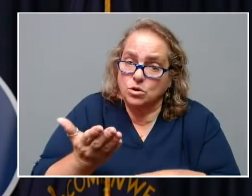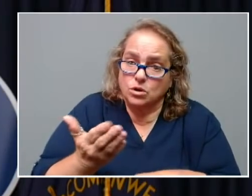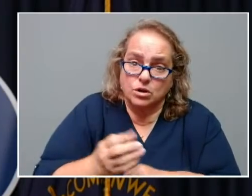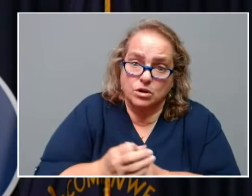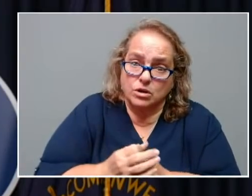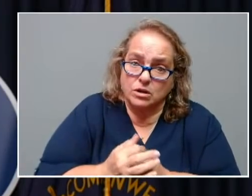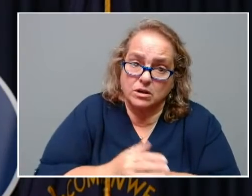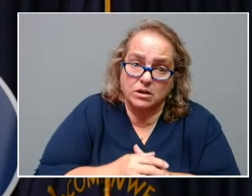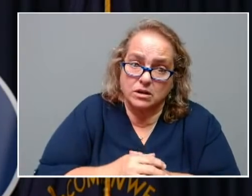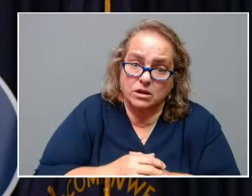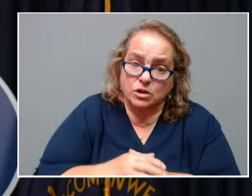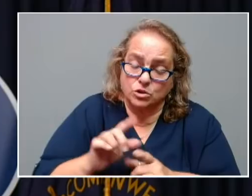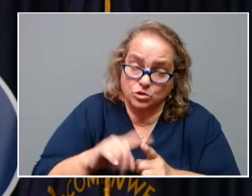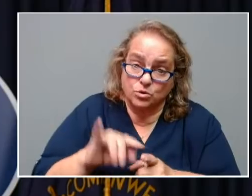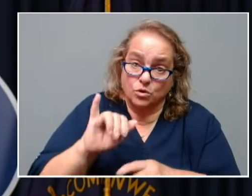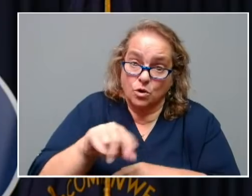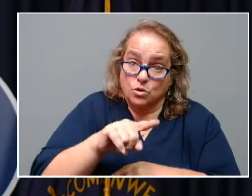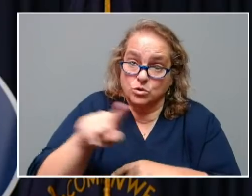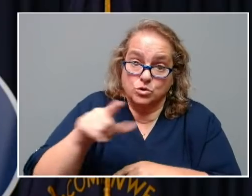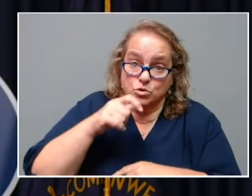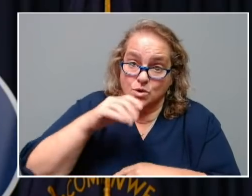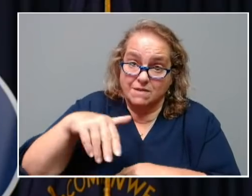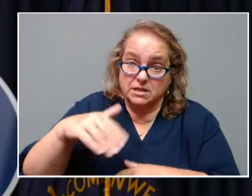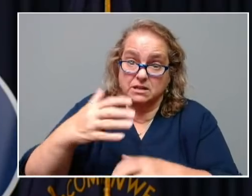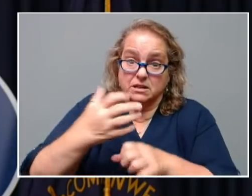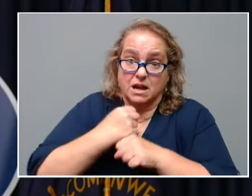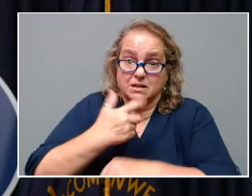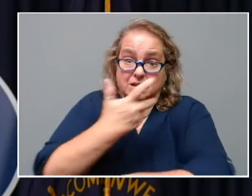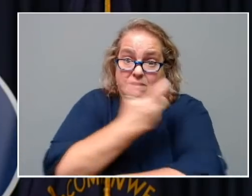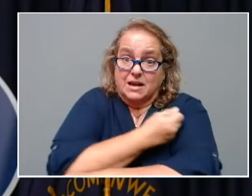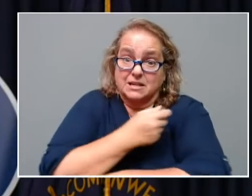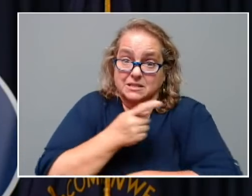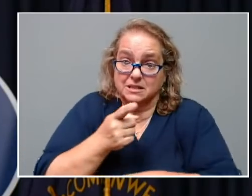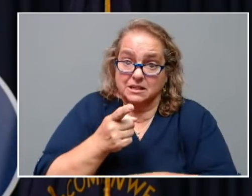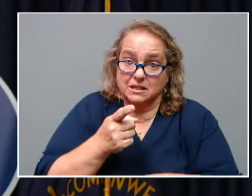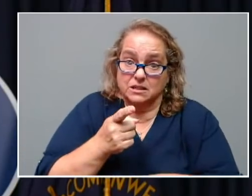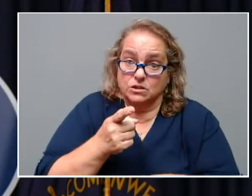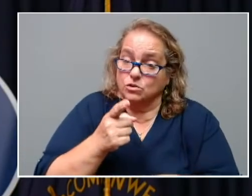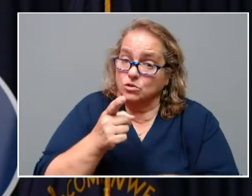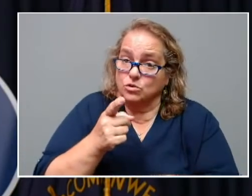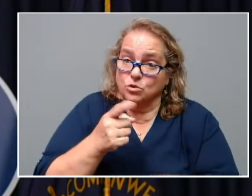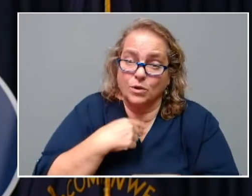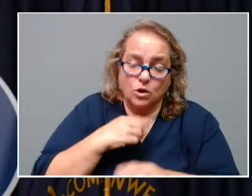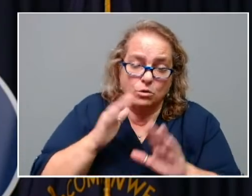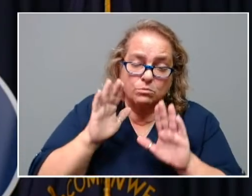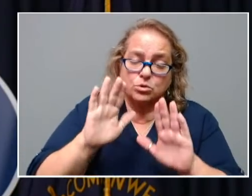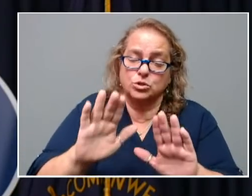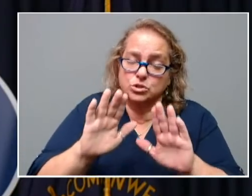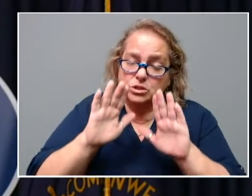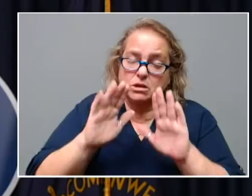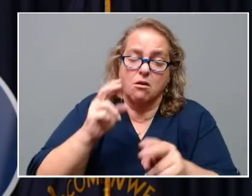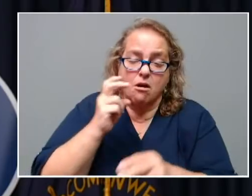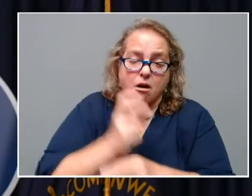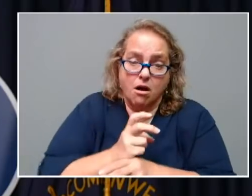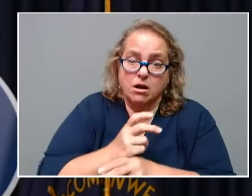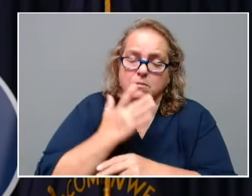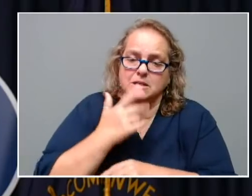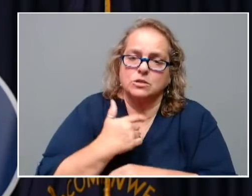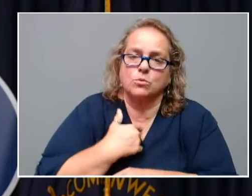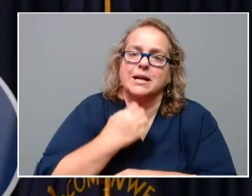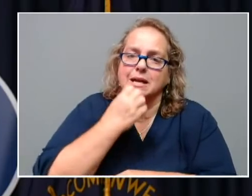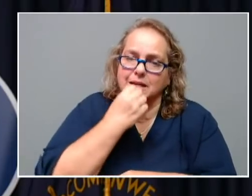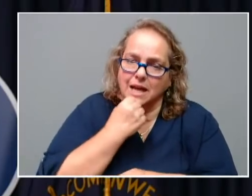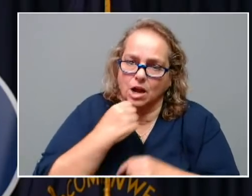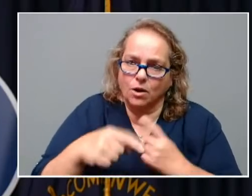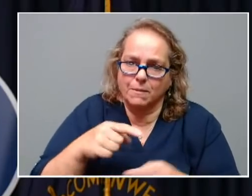to those that haven't gotten vaccinated, we're only pushing this hard because we care about you. Your families